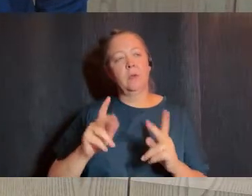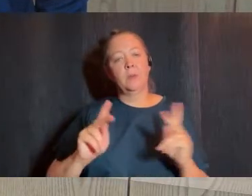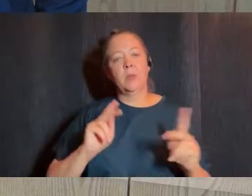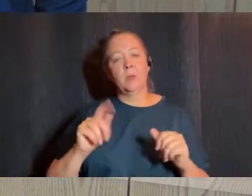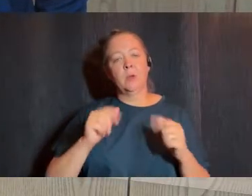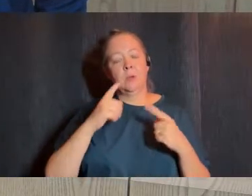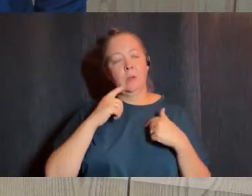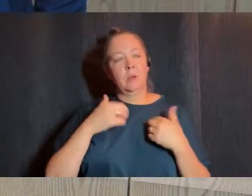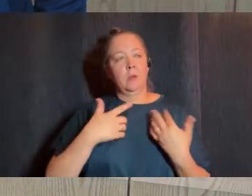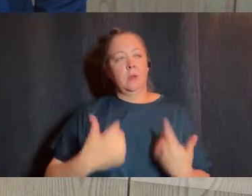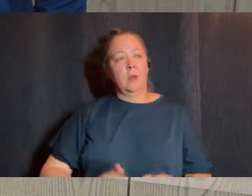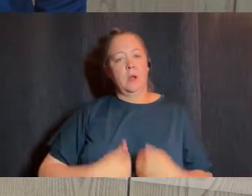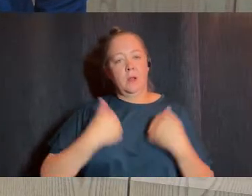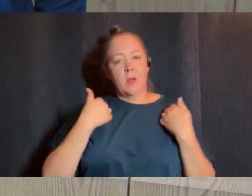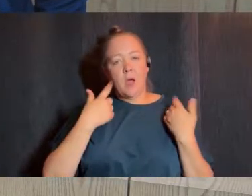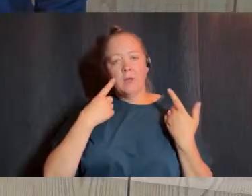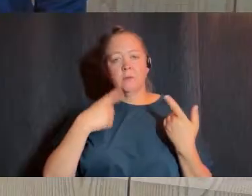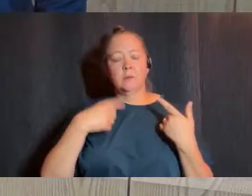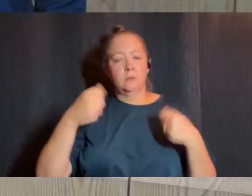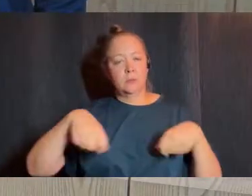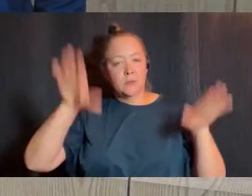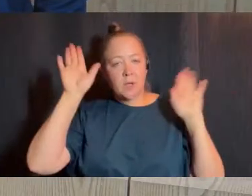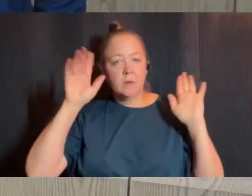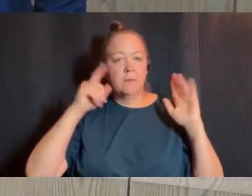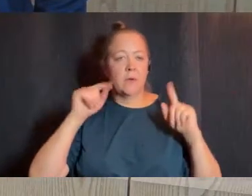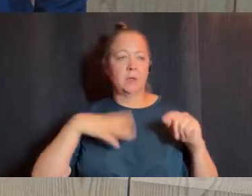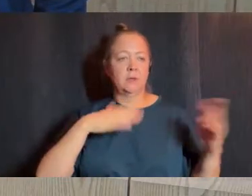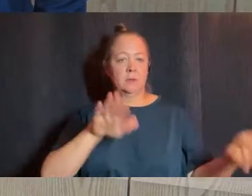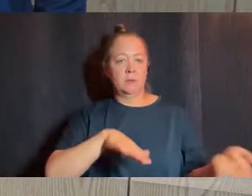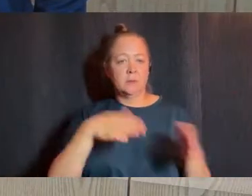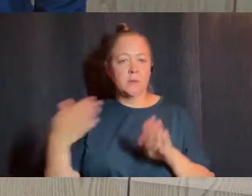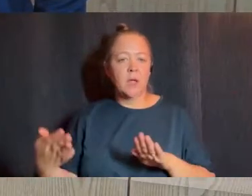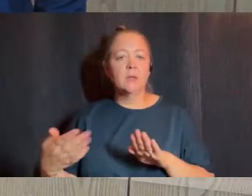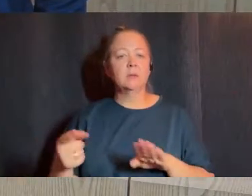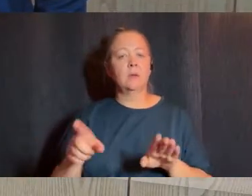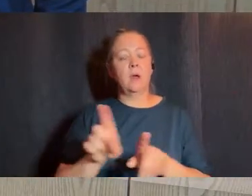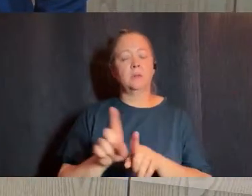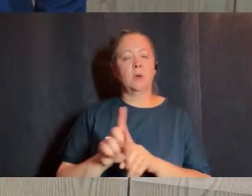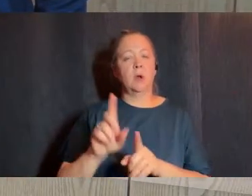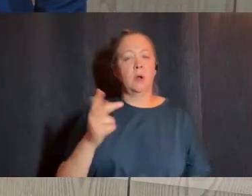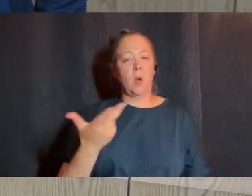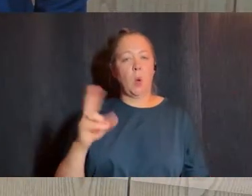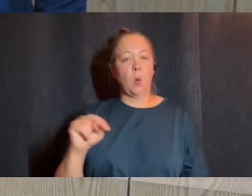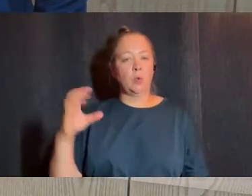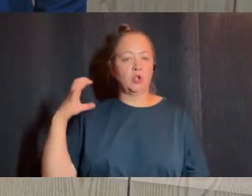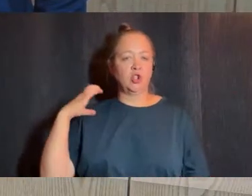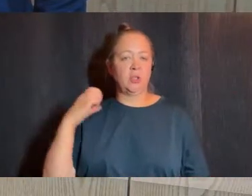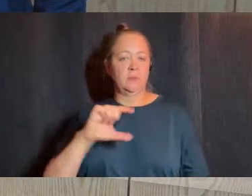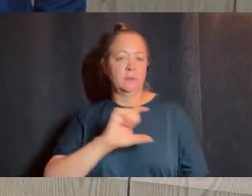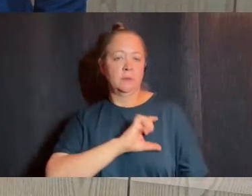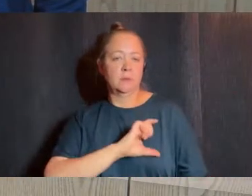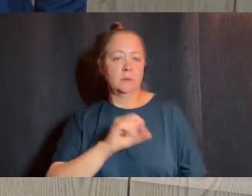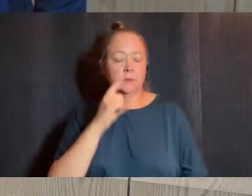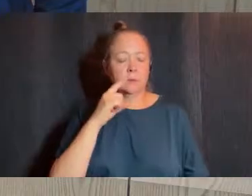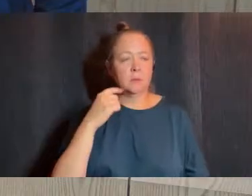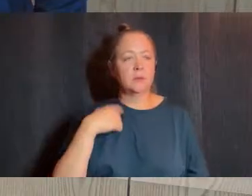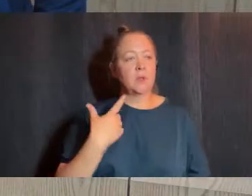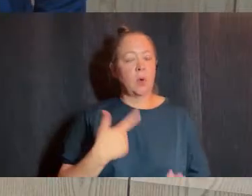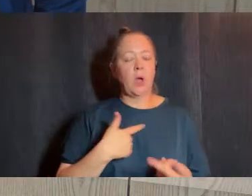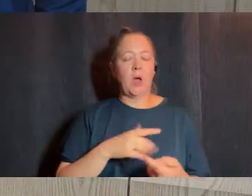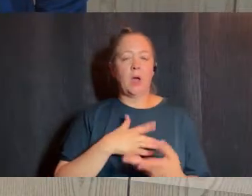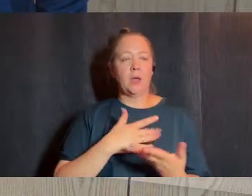Very touching to hear the stories, the backstories of that. So something that's near and dear to my heart. So I commend everyone that was involved with